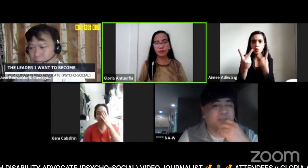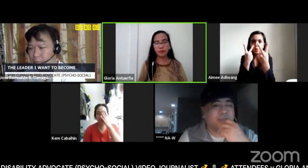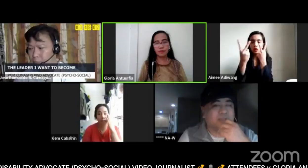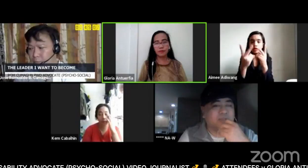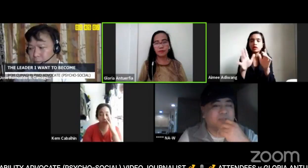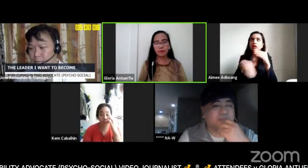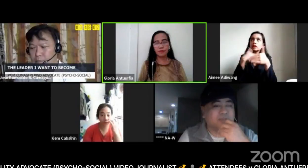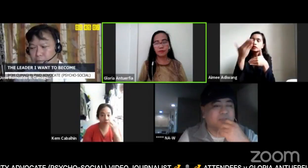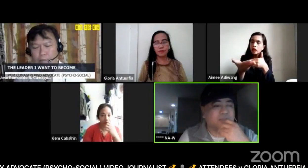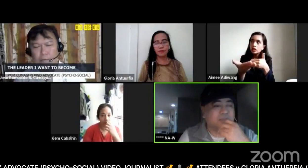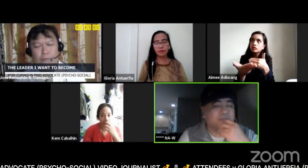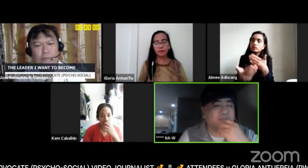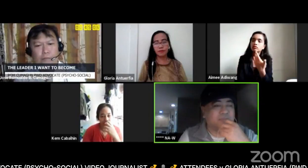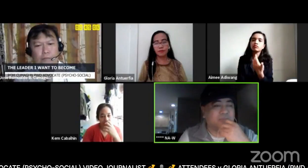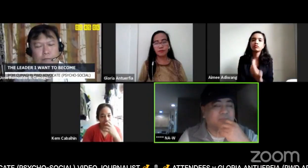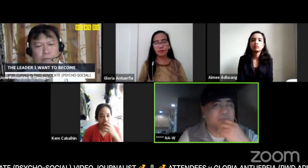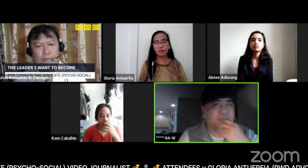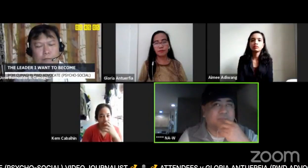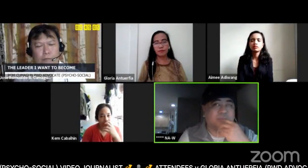onset